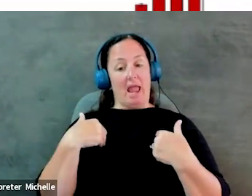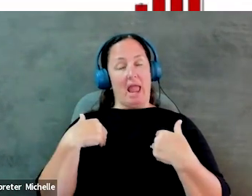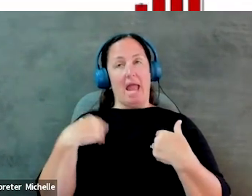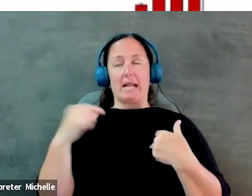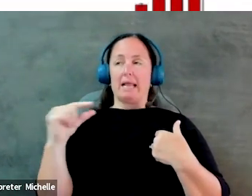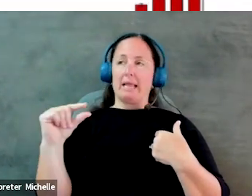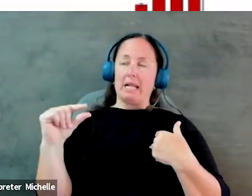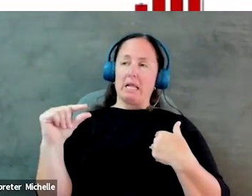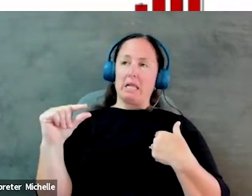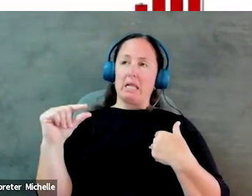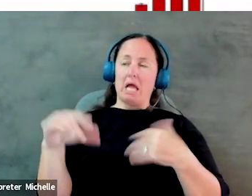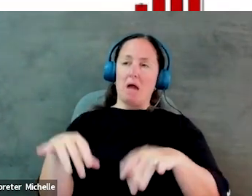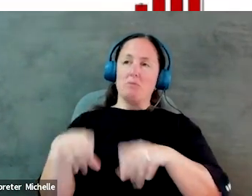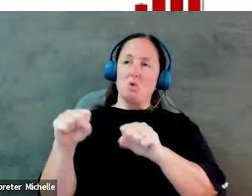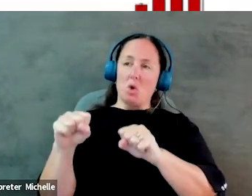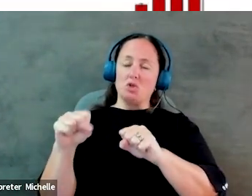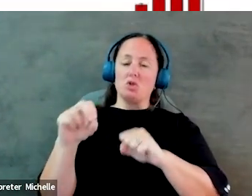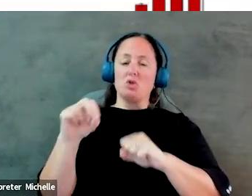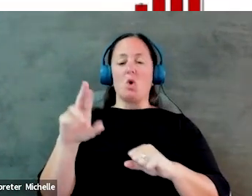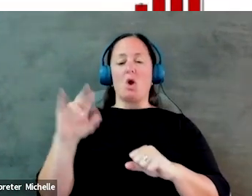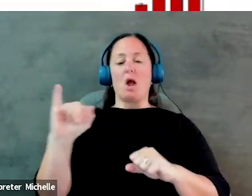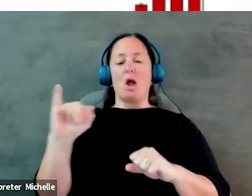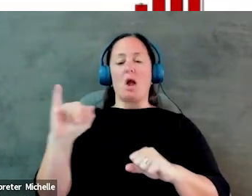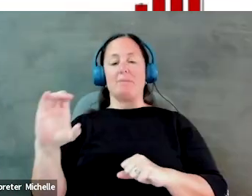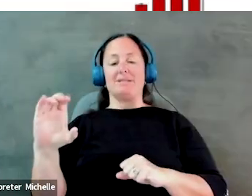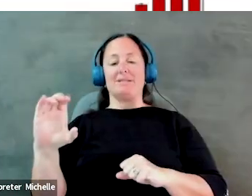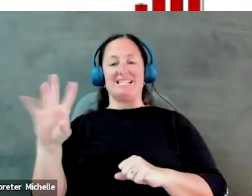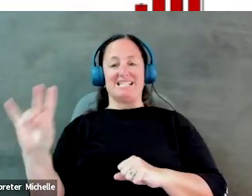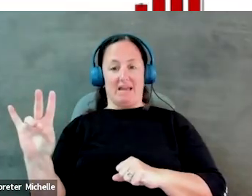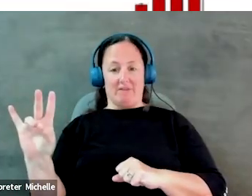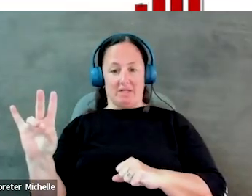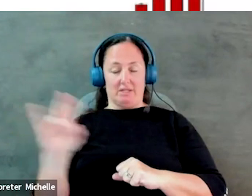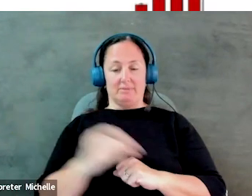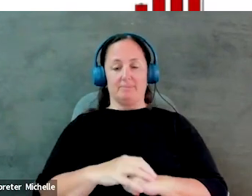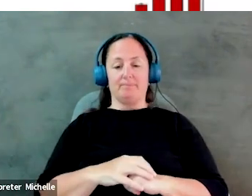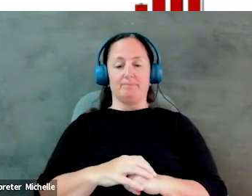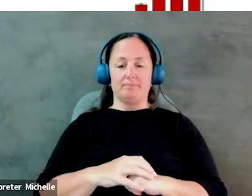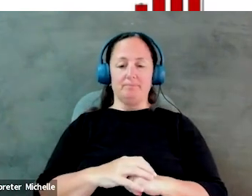had little absorption, or IMC 67.